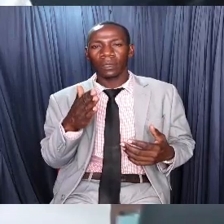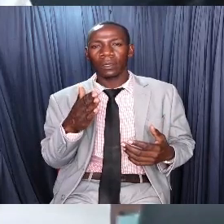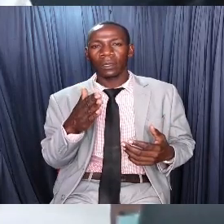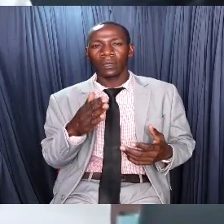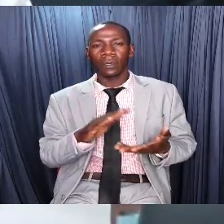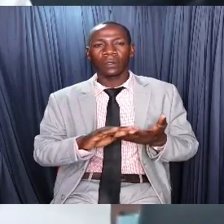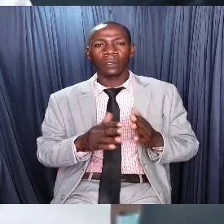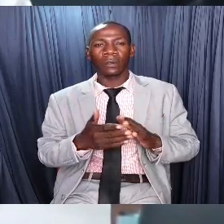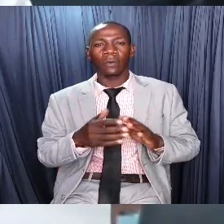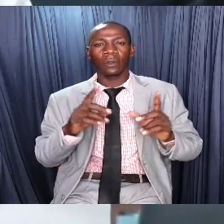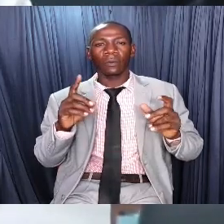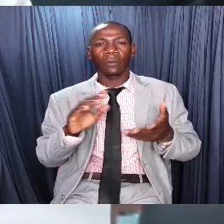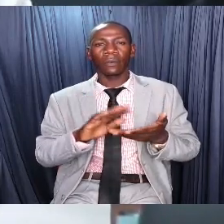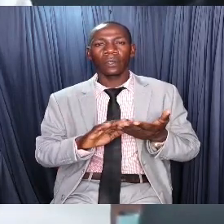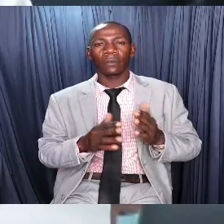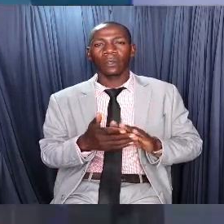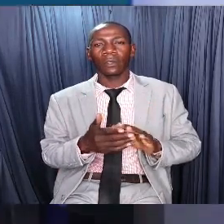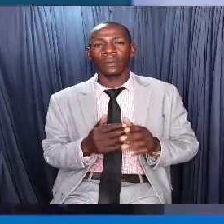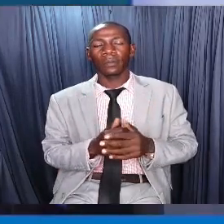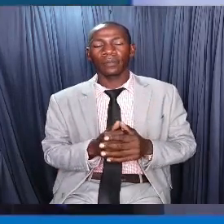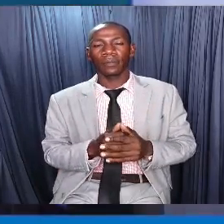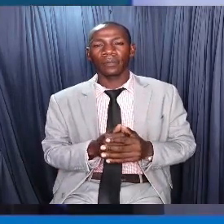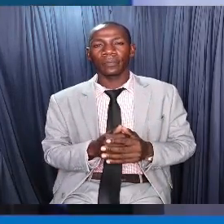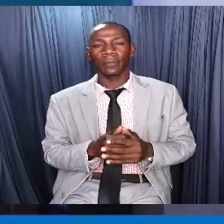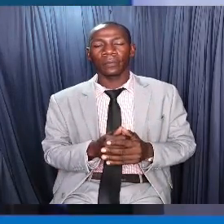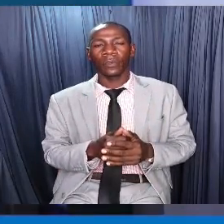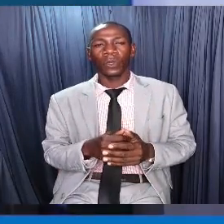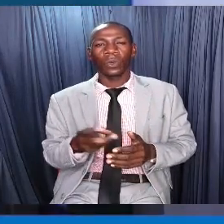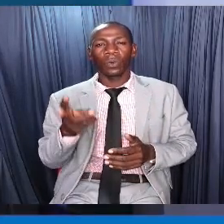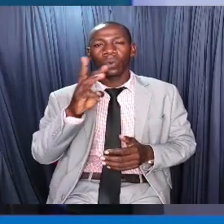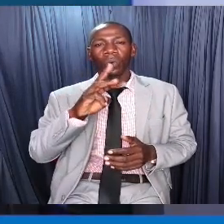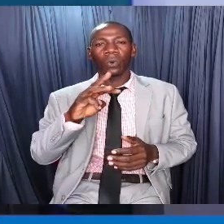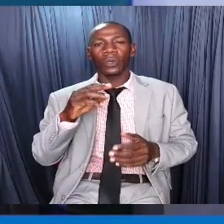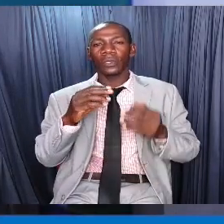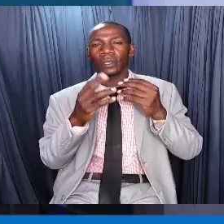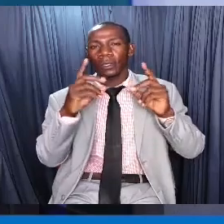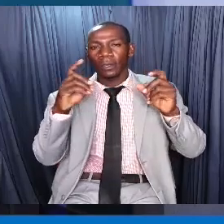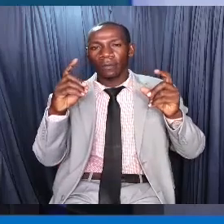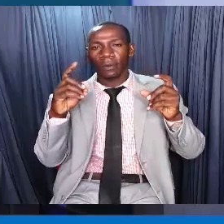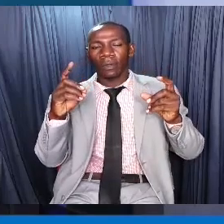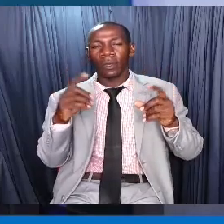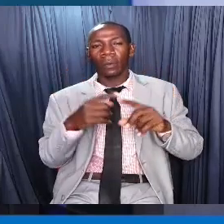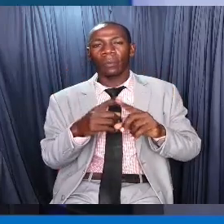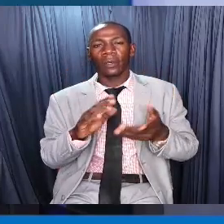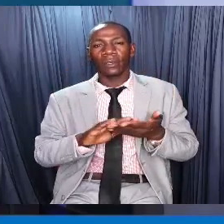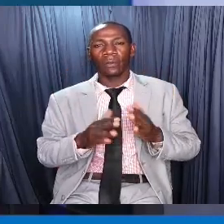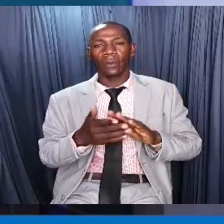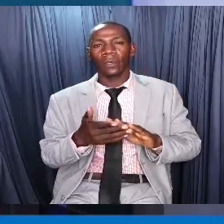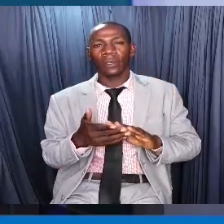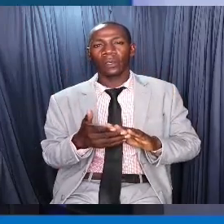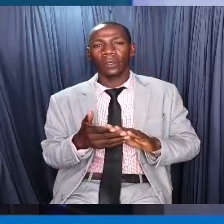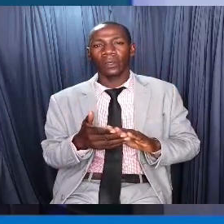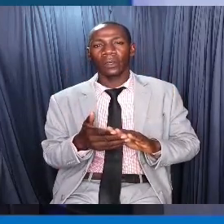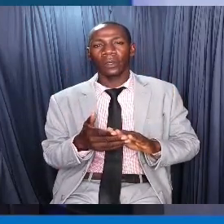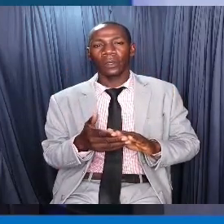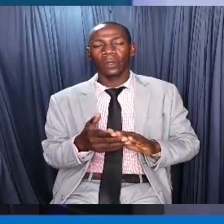dhambi ilisamehewa. The sin was forgiven. Hata kama ilikuwa mbaya kama ni. However evil it was. Lakini ilisamehewa. But it was forgiven. Paka